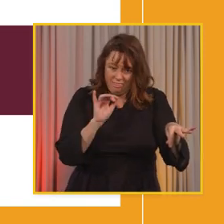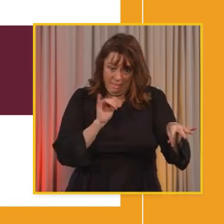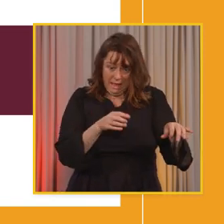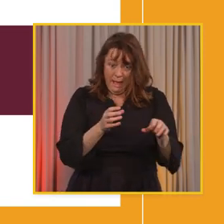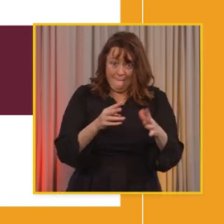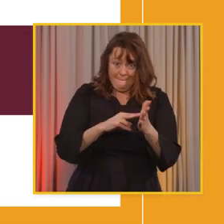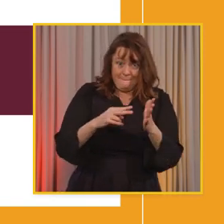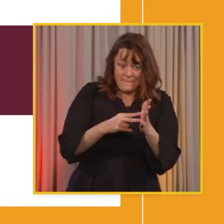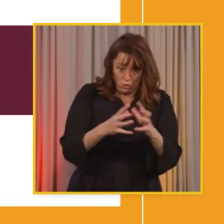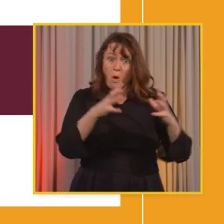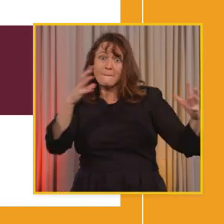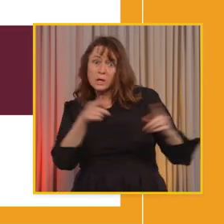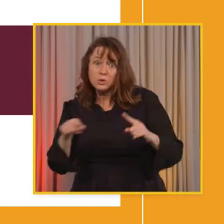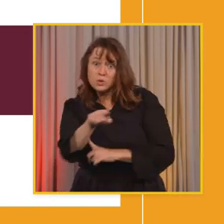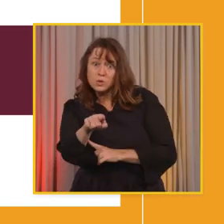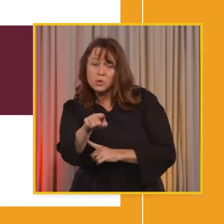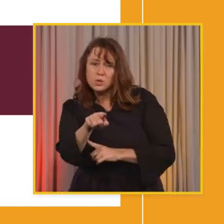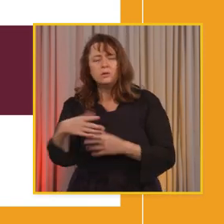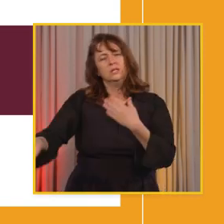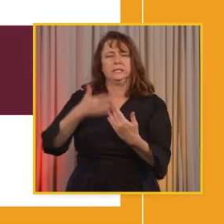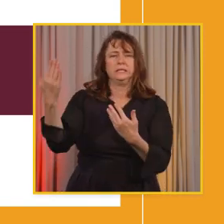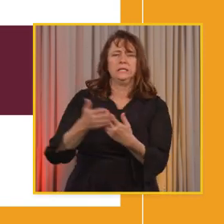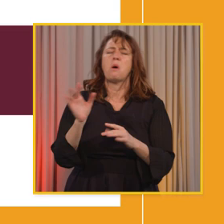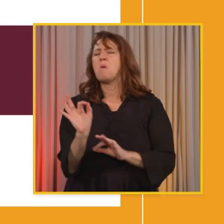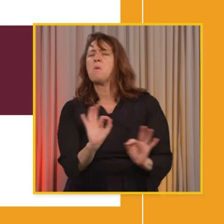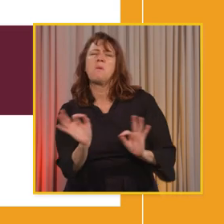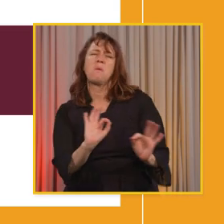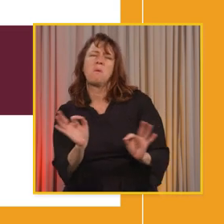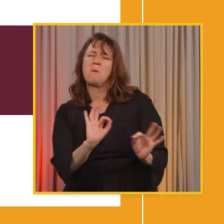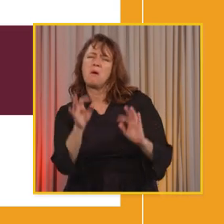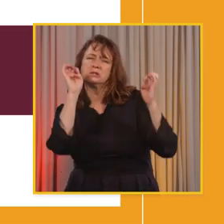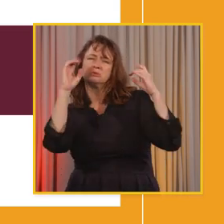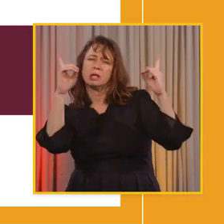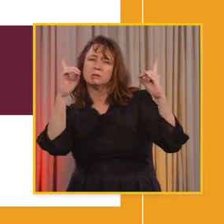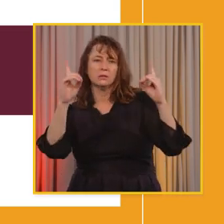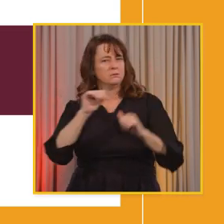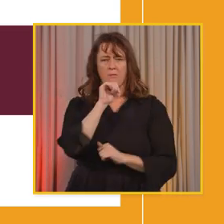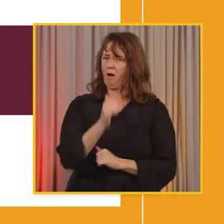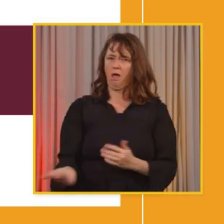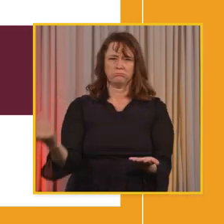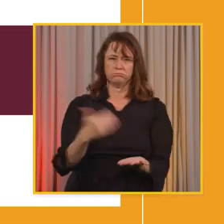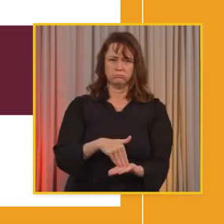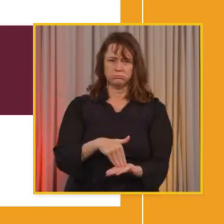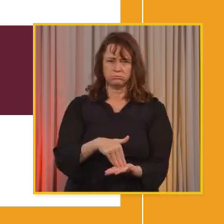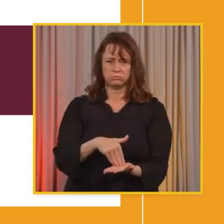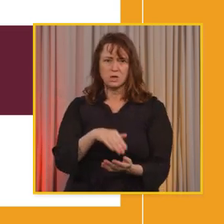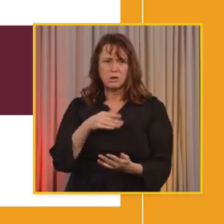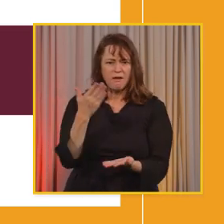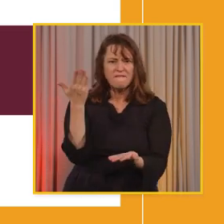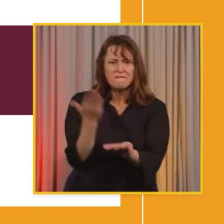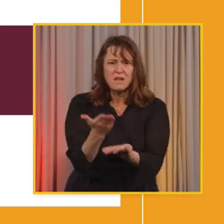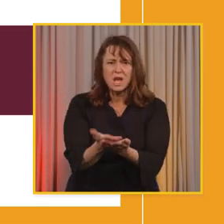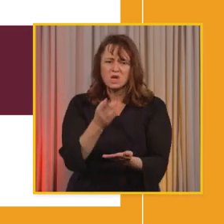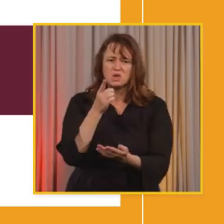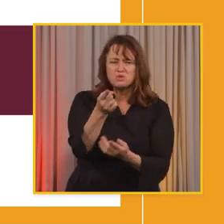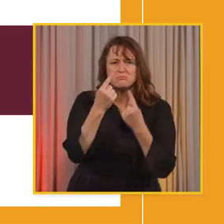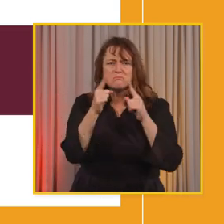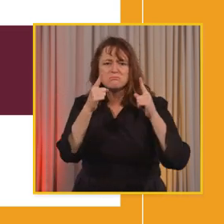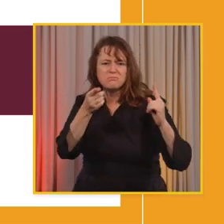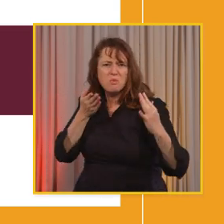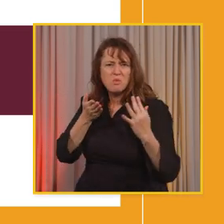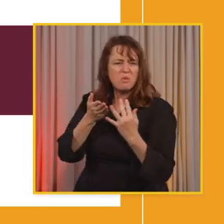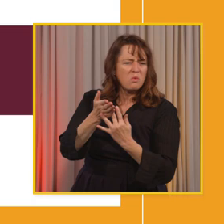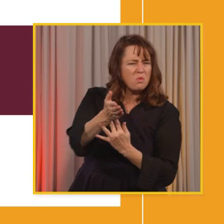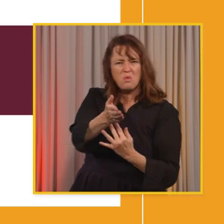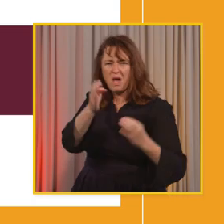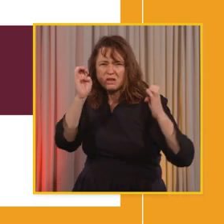much to you? It's easy to take your education for granted, but you never will again. The fact that you triumphed over the COVID-19